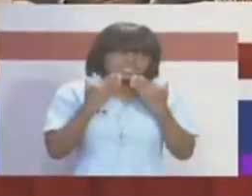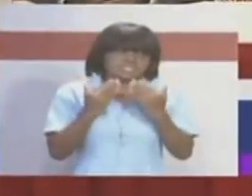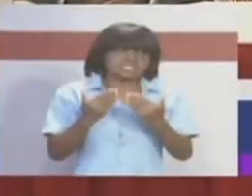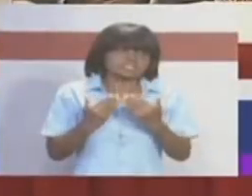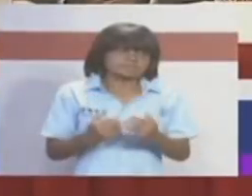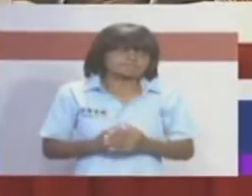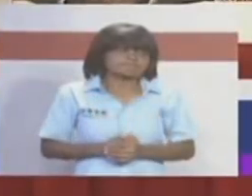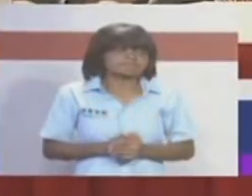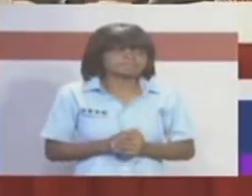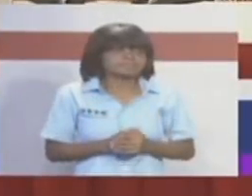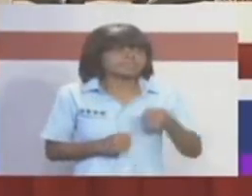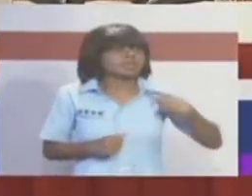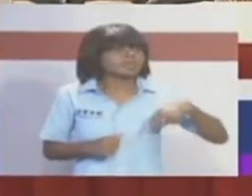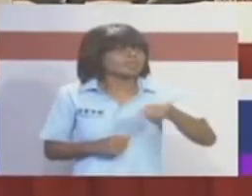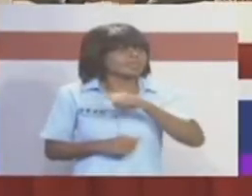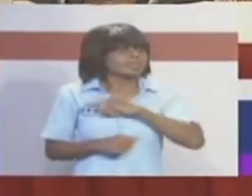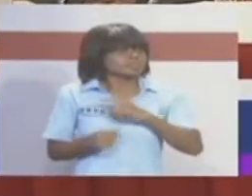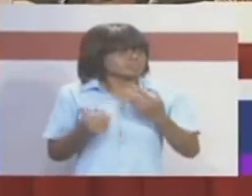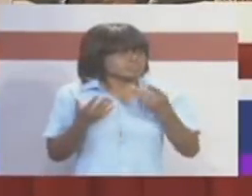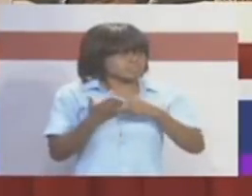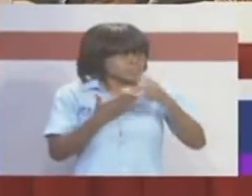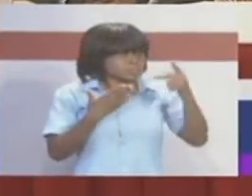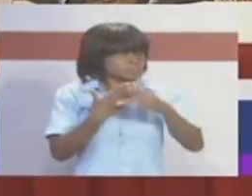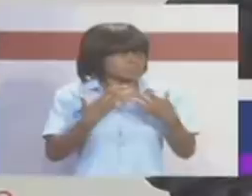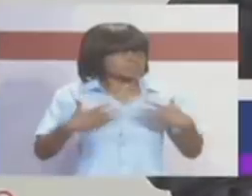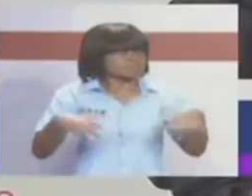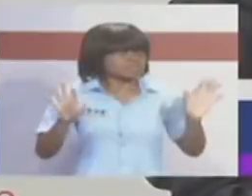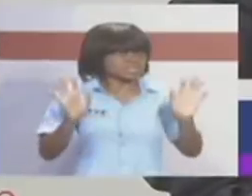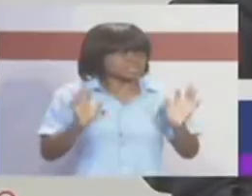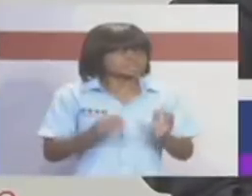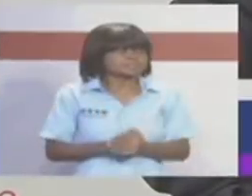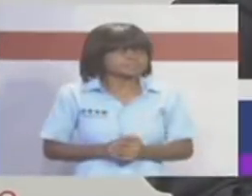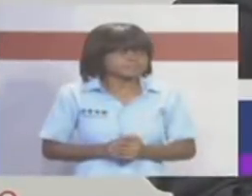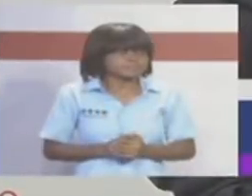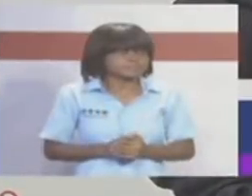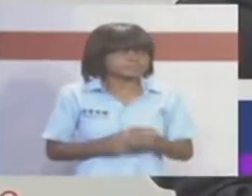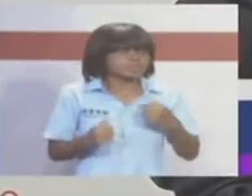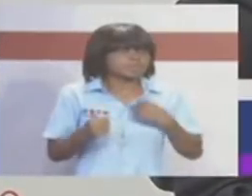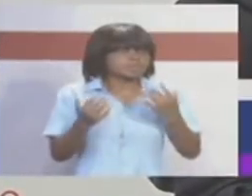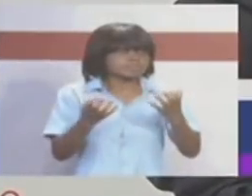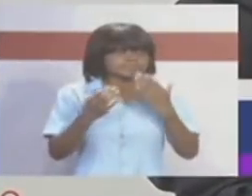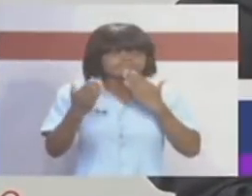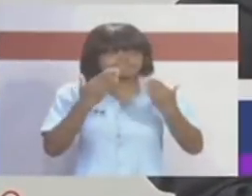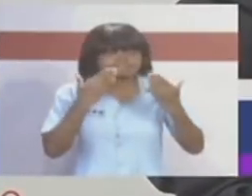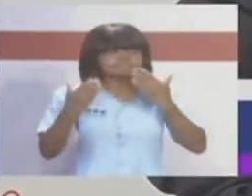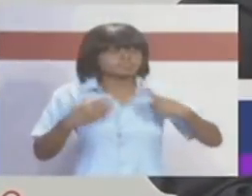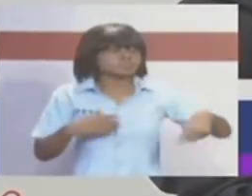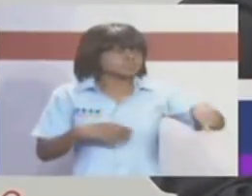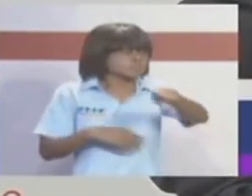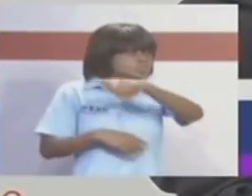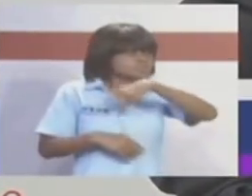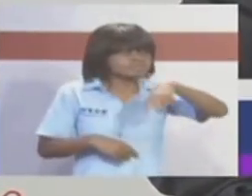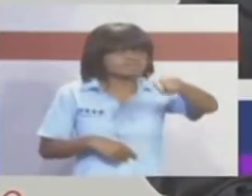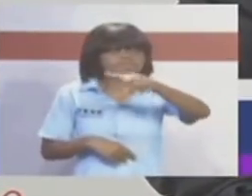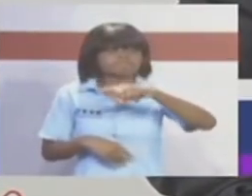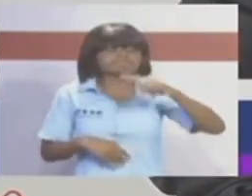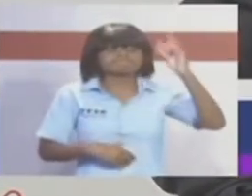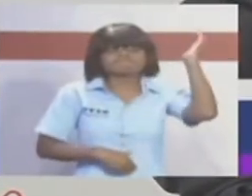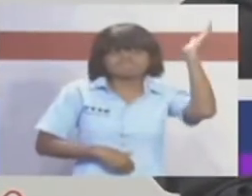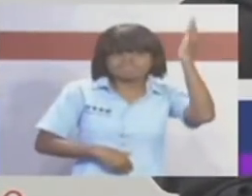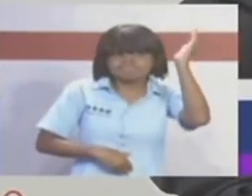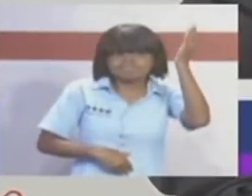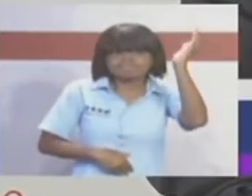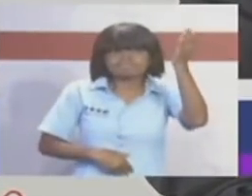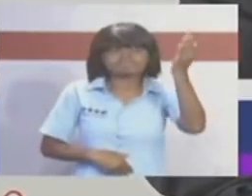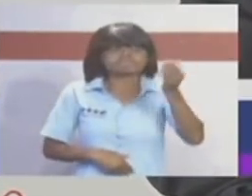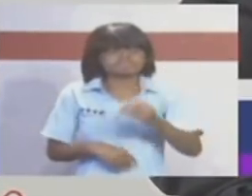we have come to the end of today's virtual media conference. I would like to thank today's presenters, Dr. Hines, Dr. Burgess, and Dr.